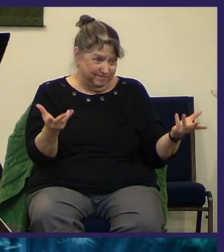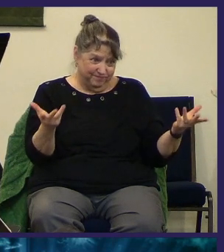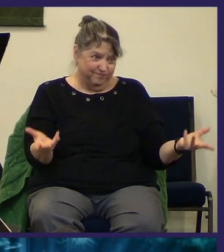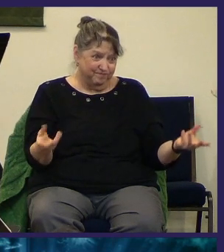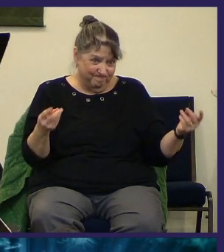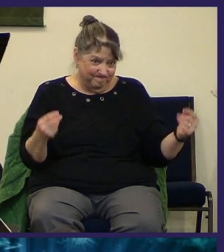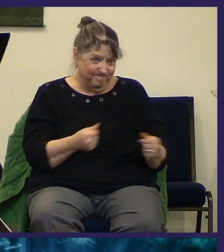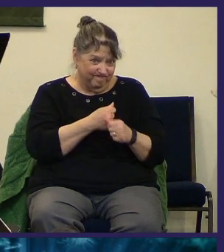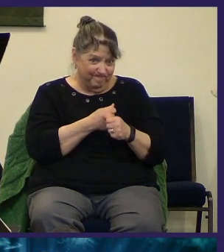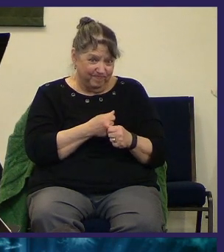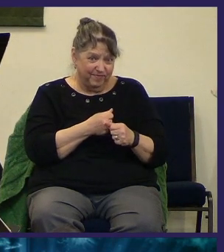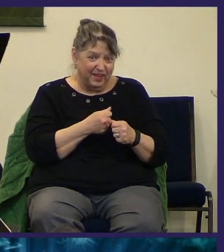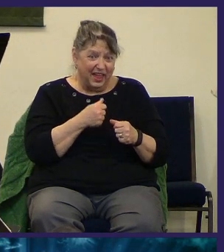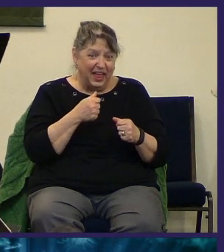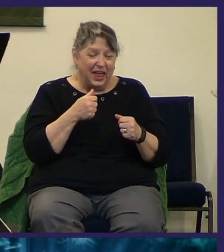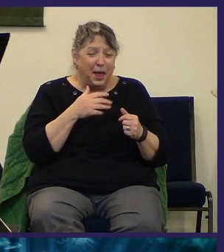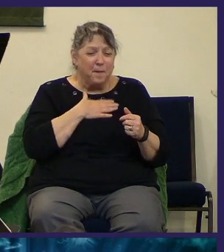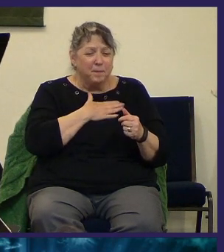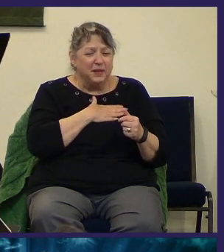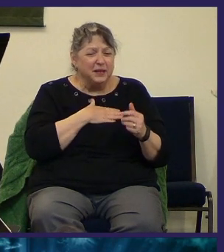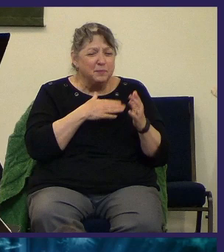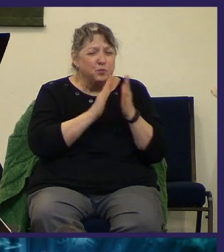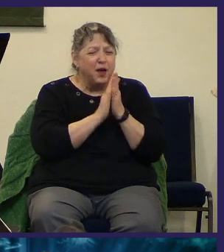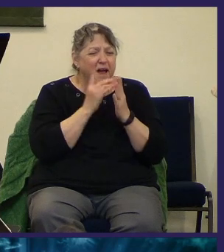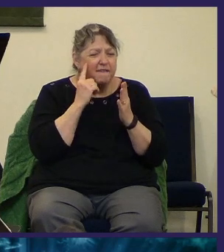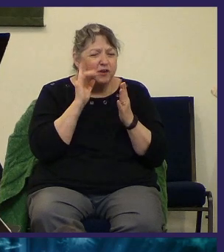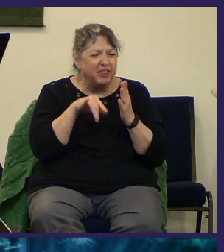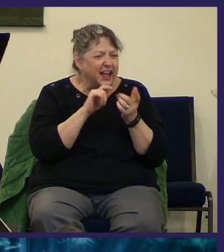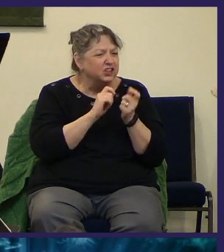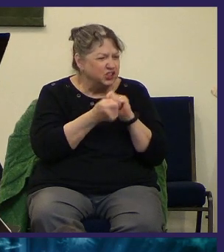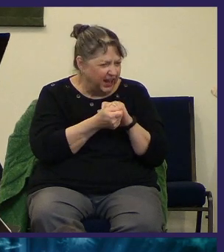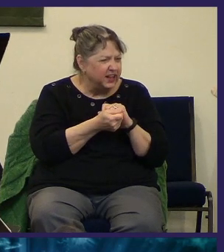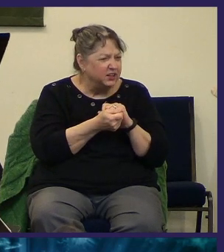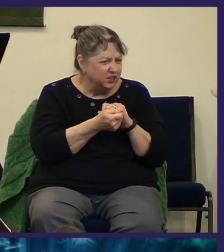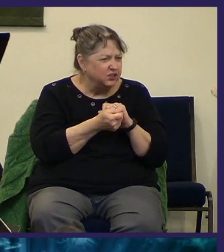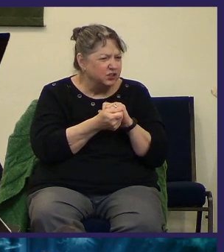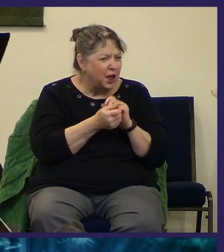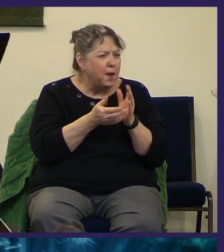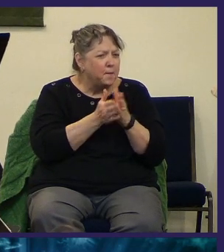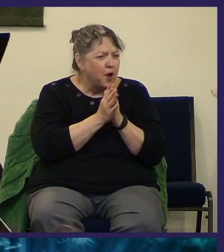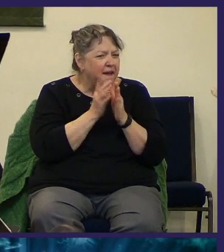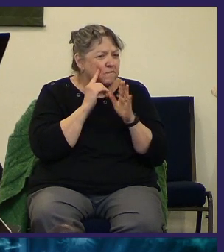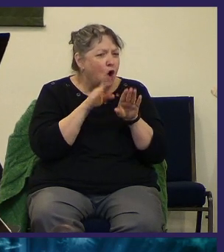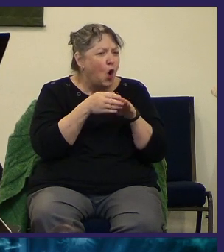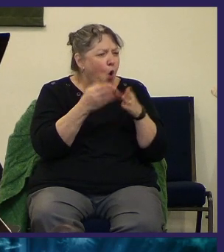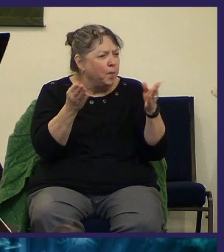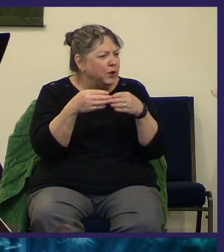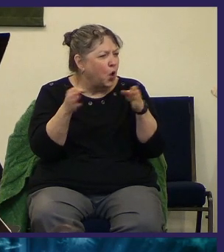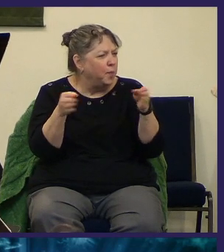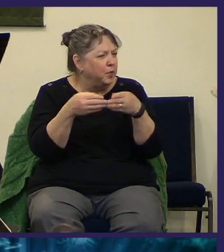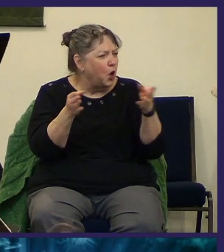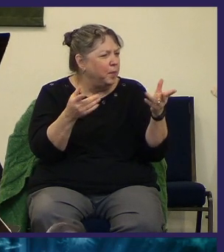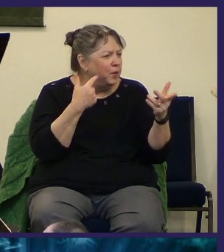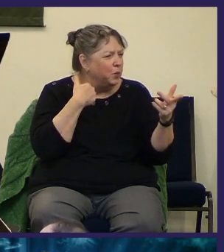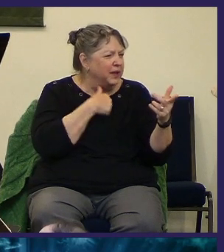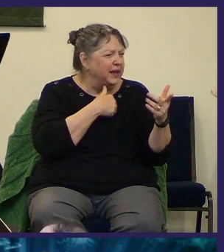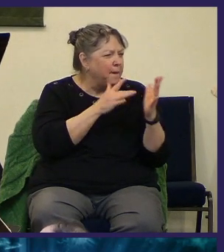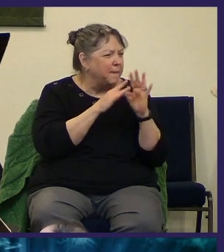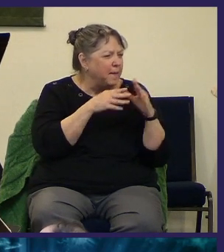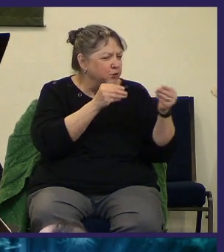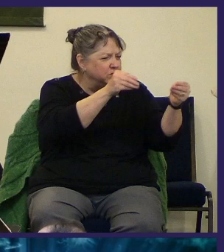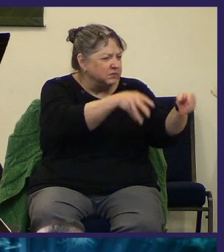pray that that would change pray that uh open doors pray that doors would be open through christ's word